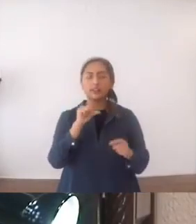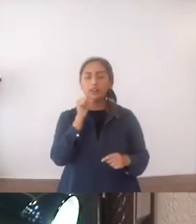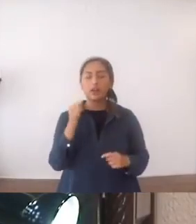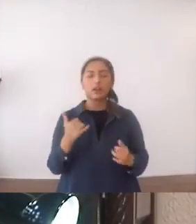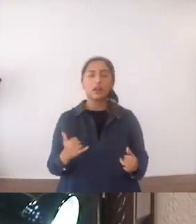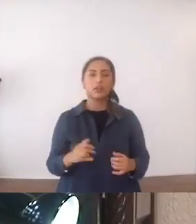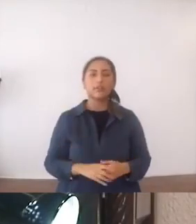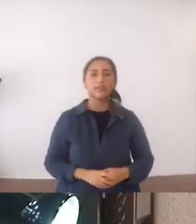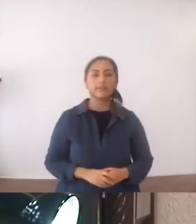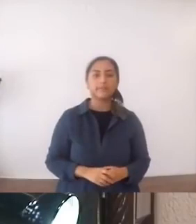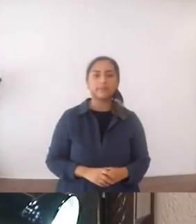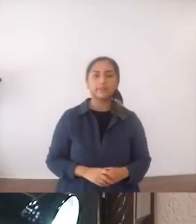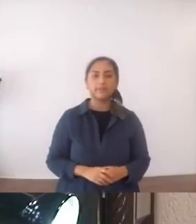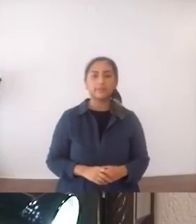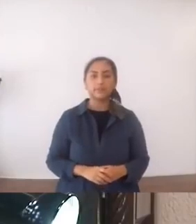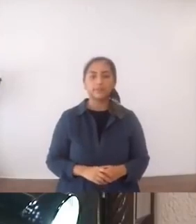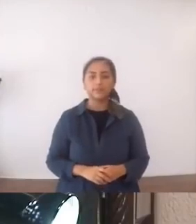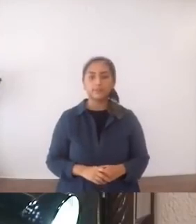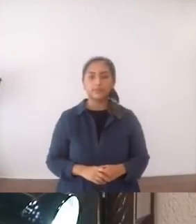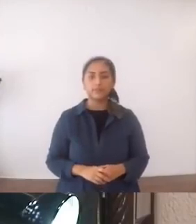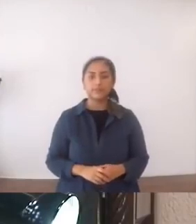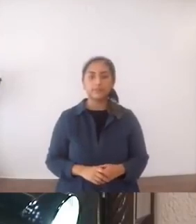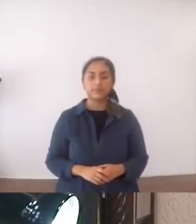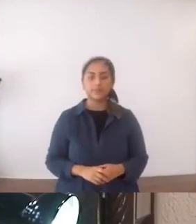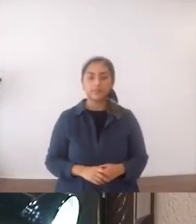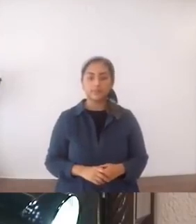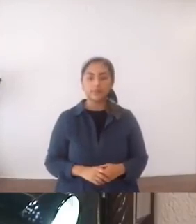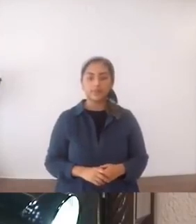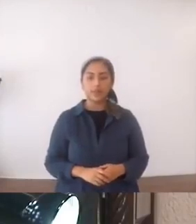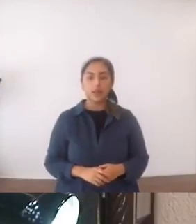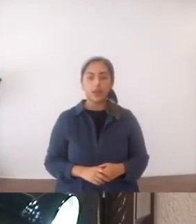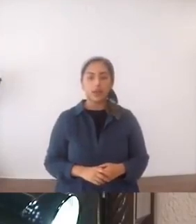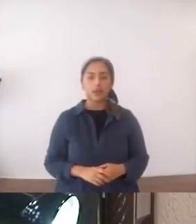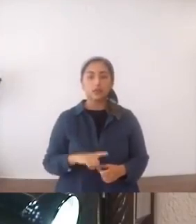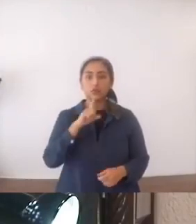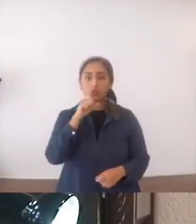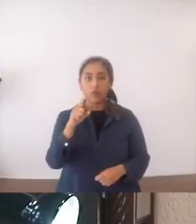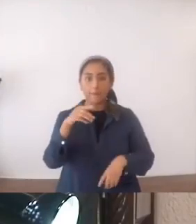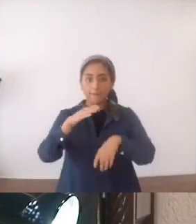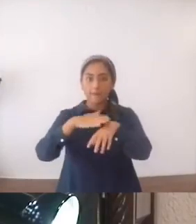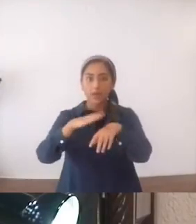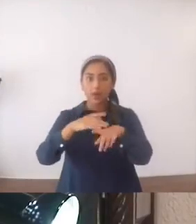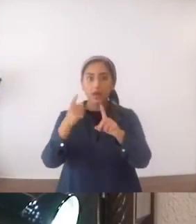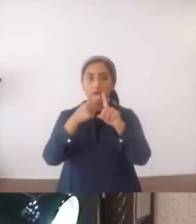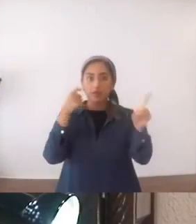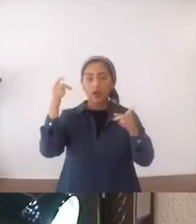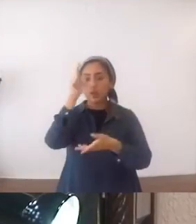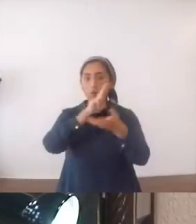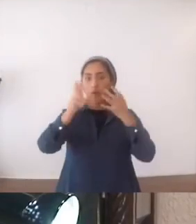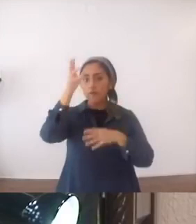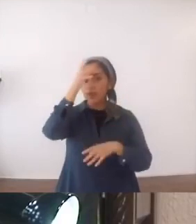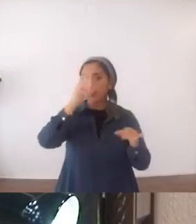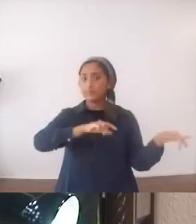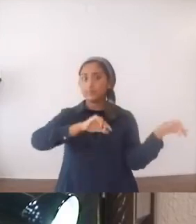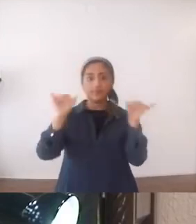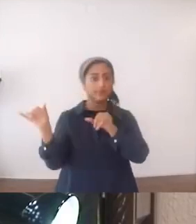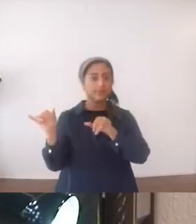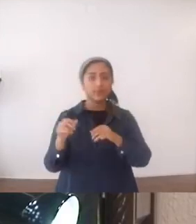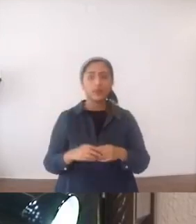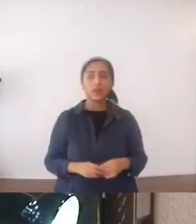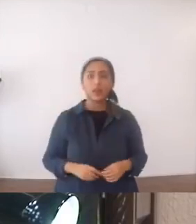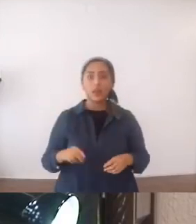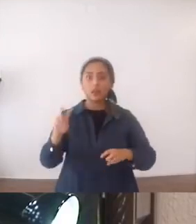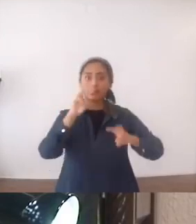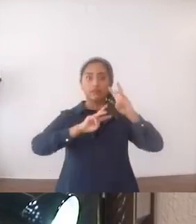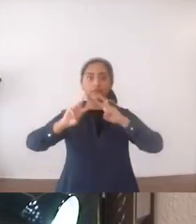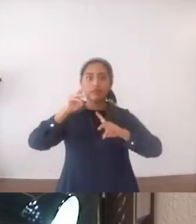momento ahora. And I have a lot of things to talk to you about it, about the cattle, but it's not the right time now. Es un aviso también del That Eterno. is also